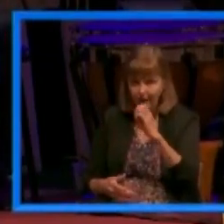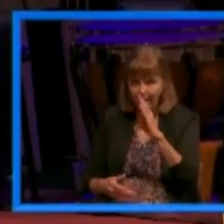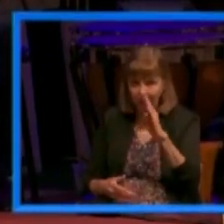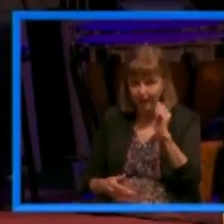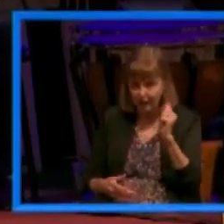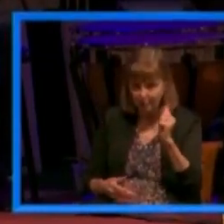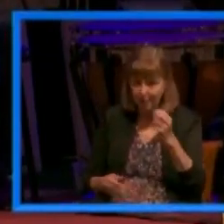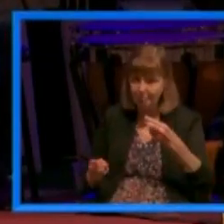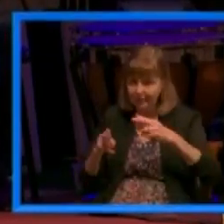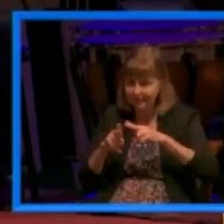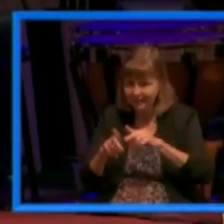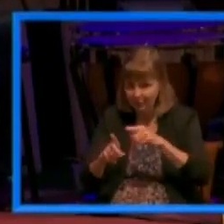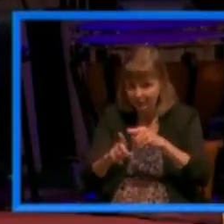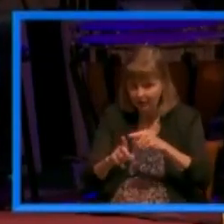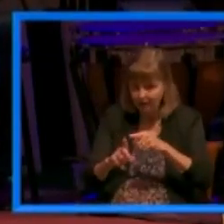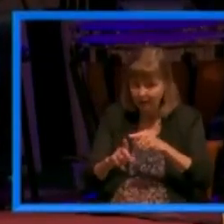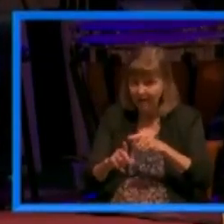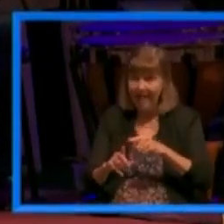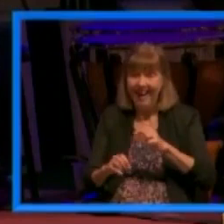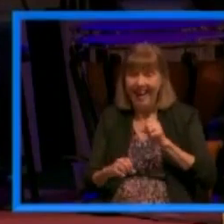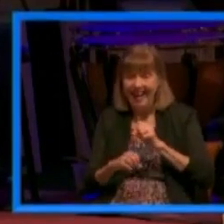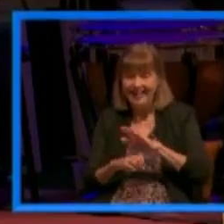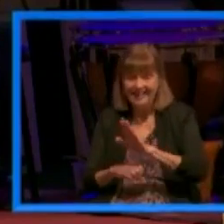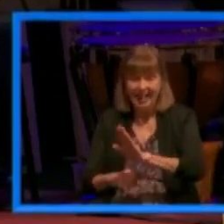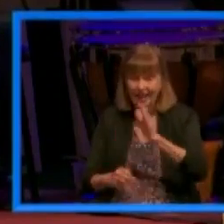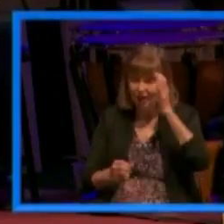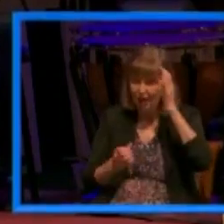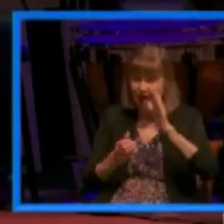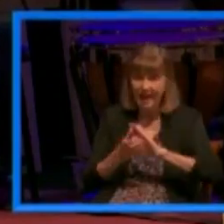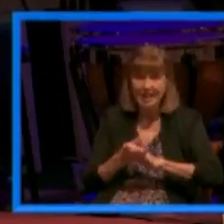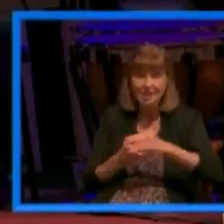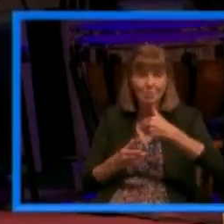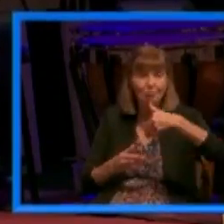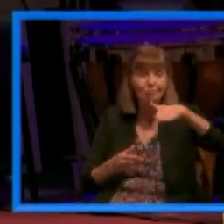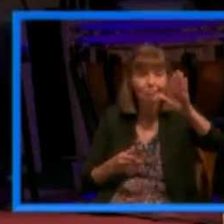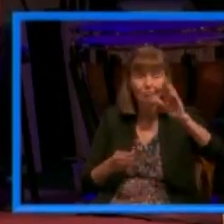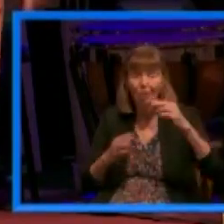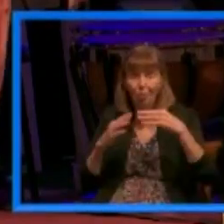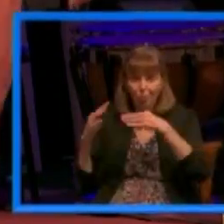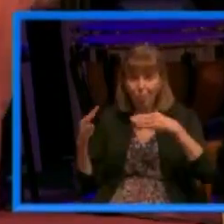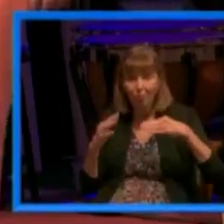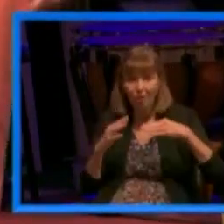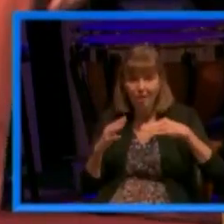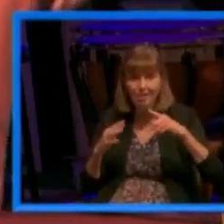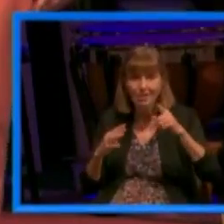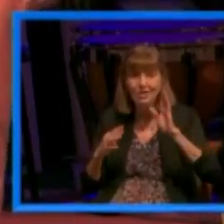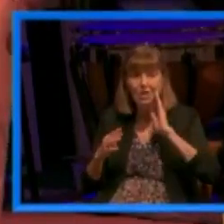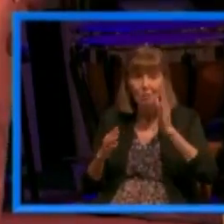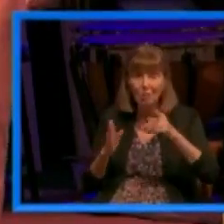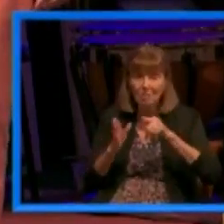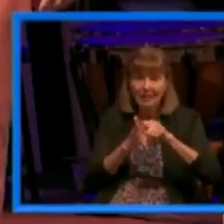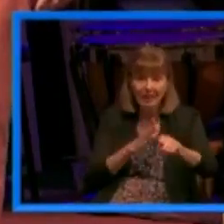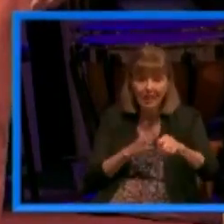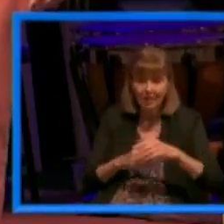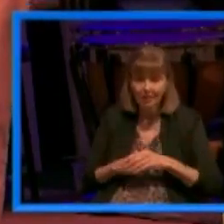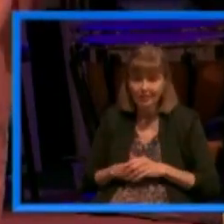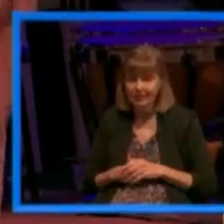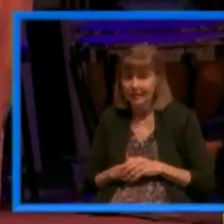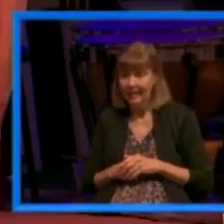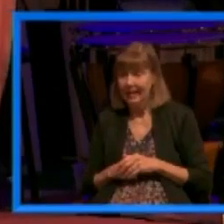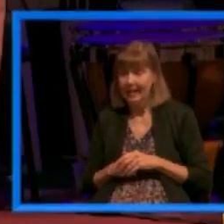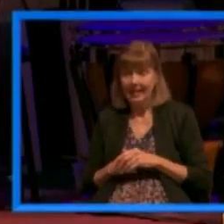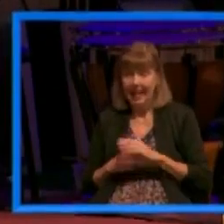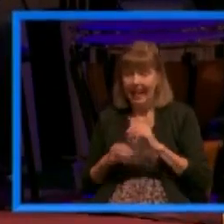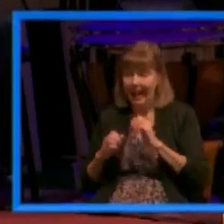another. The kingdom begins to start to crumble, all because he went up on the roof one day and started lusting after a woman that wasn't his wife.